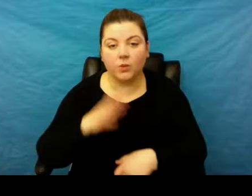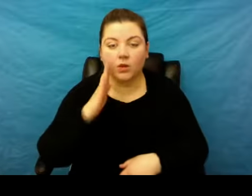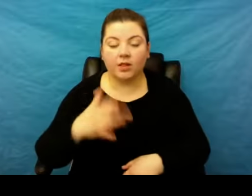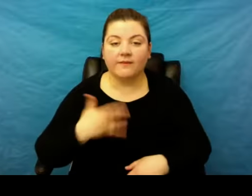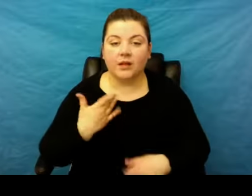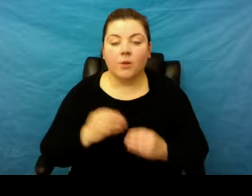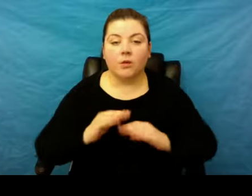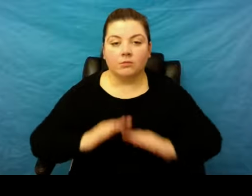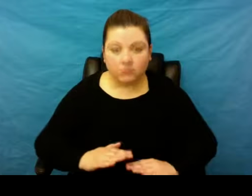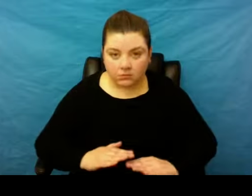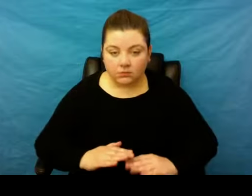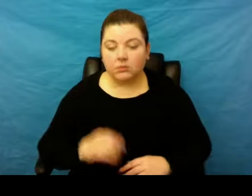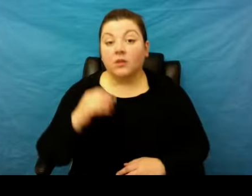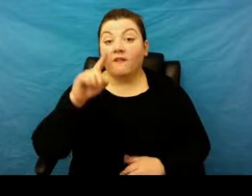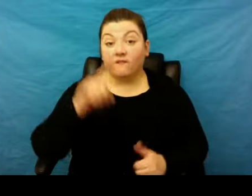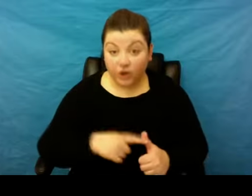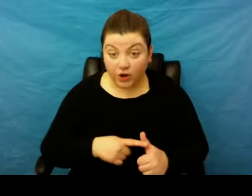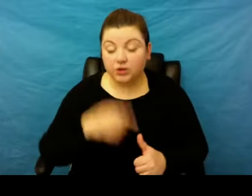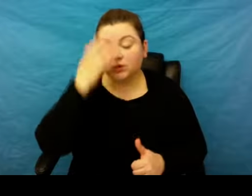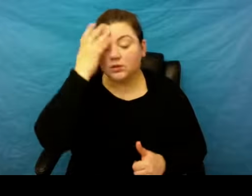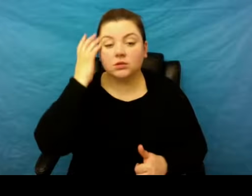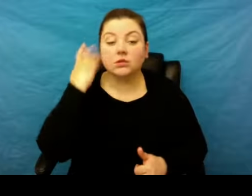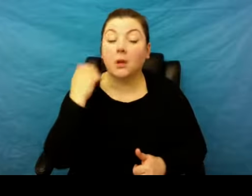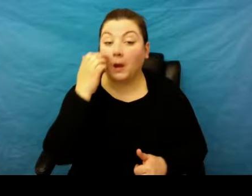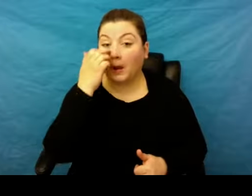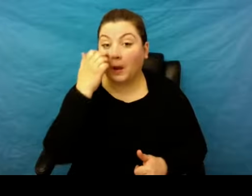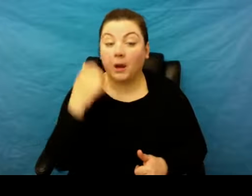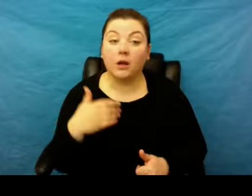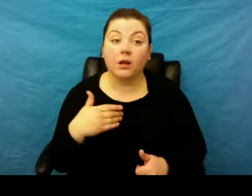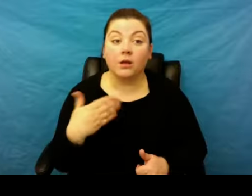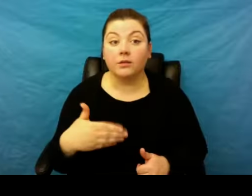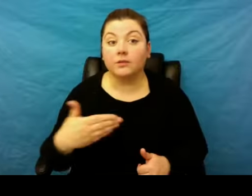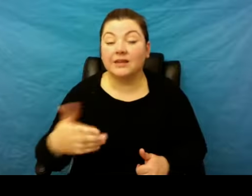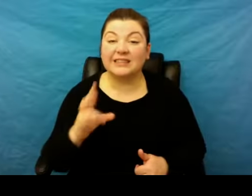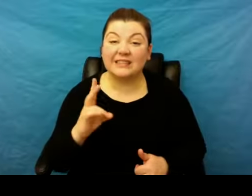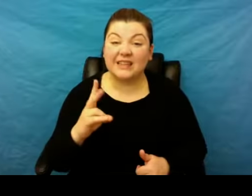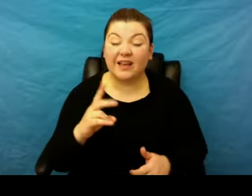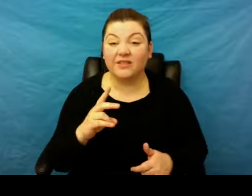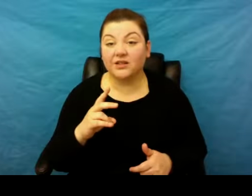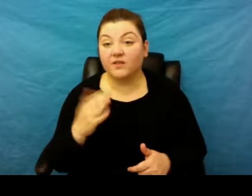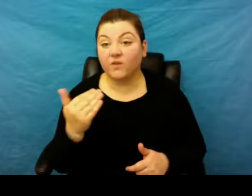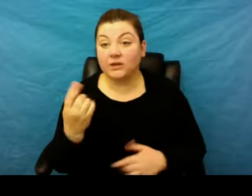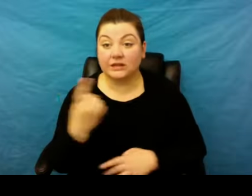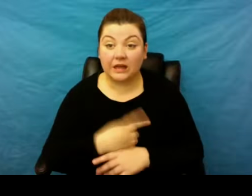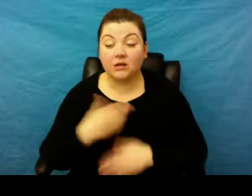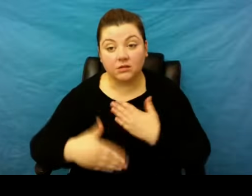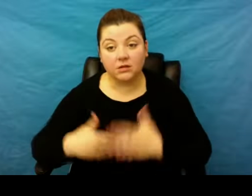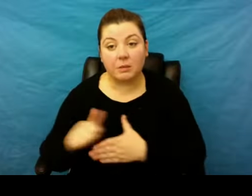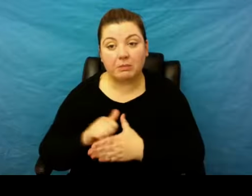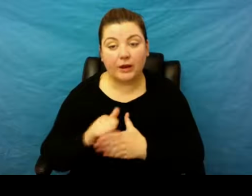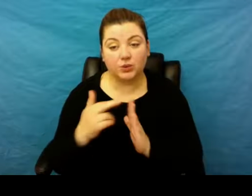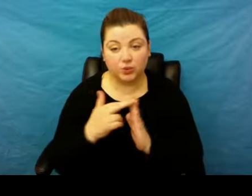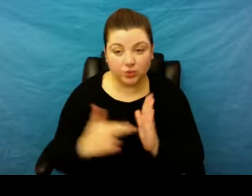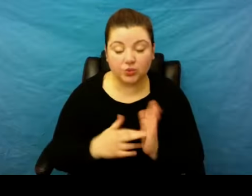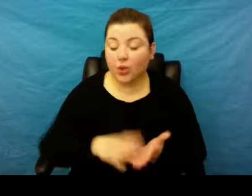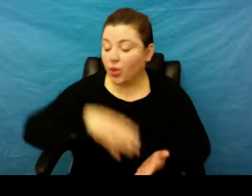better. I'd say the first focus for everyone on this call over the next 7 to 14 days is to learn the rules. Learn